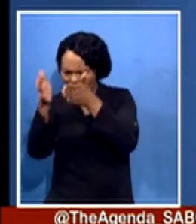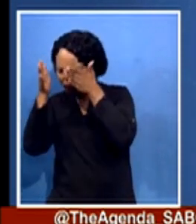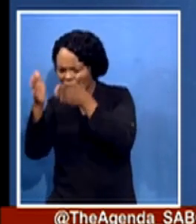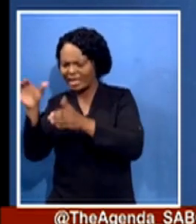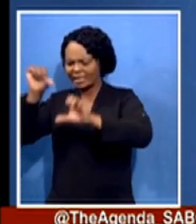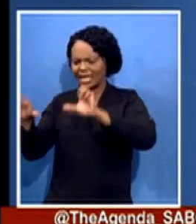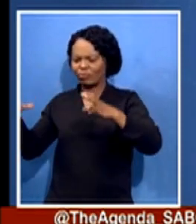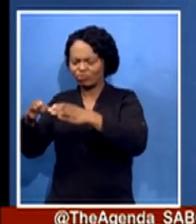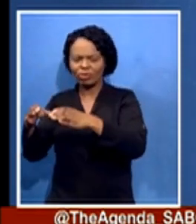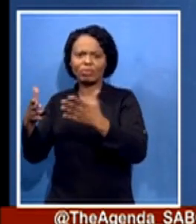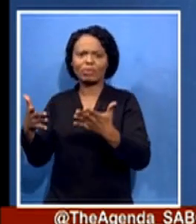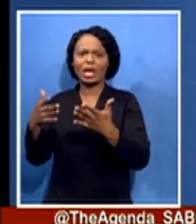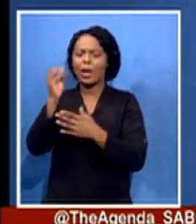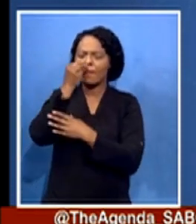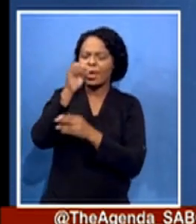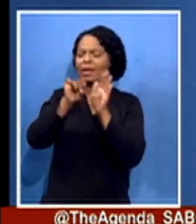scientists.